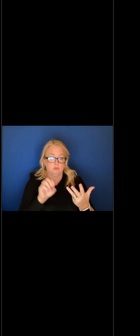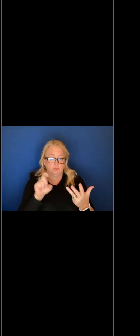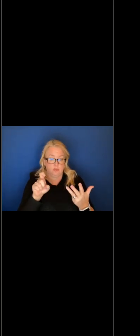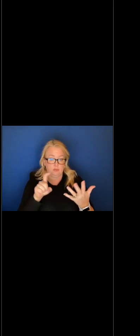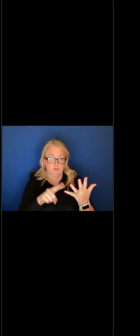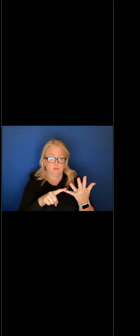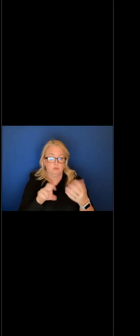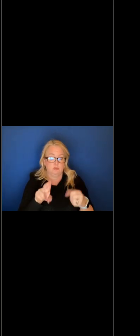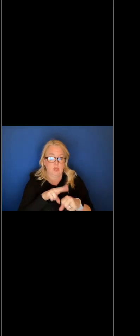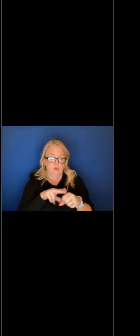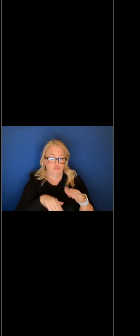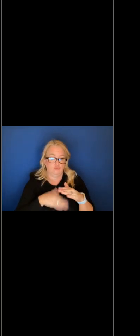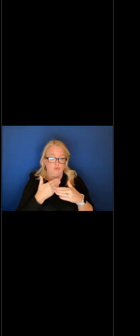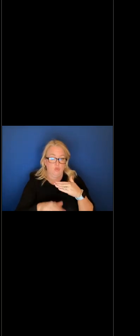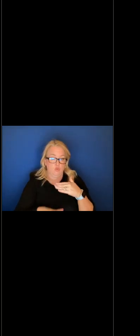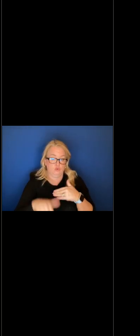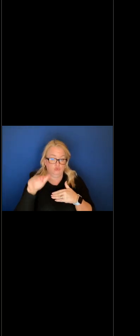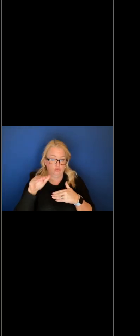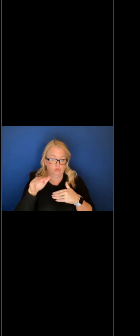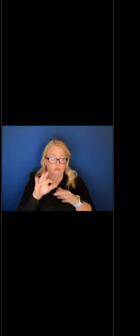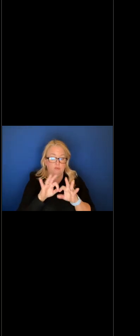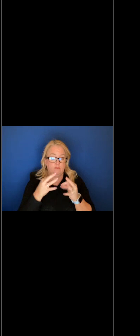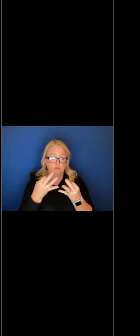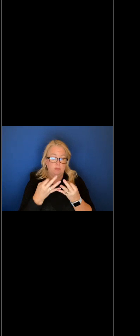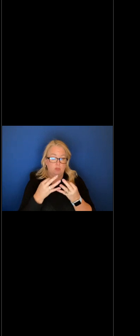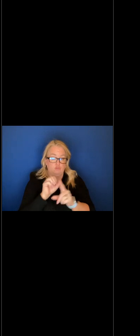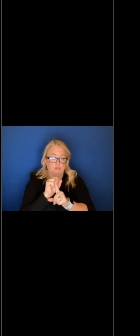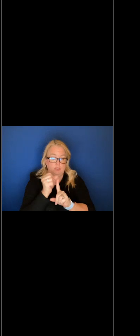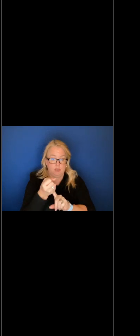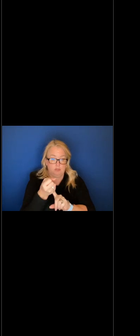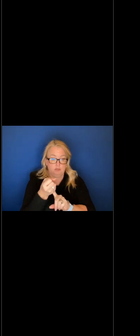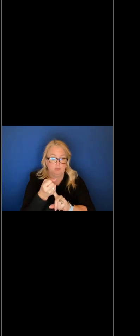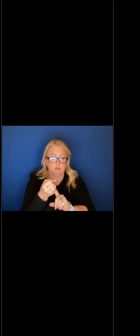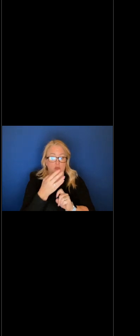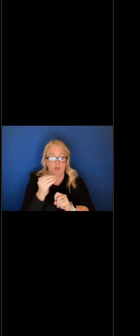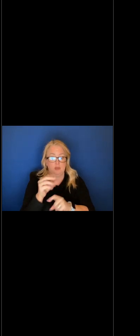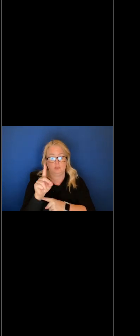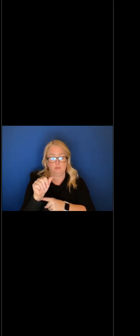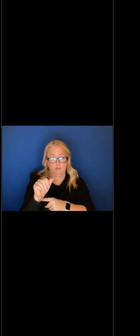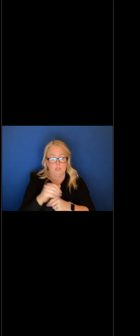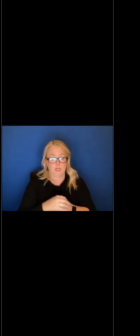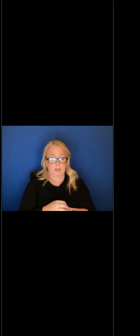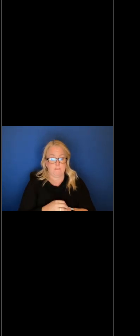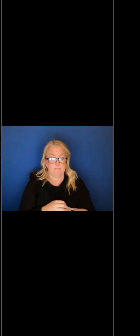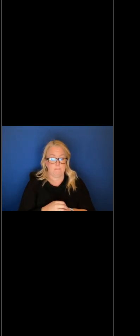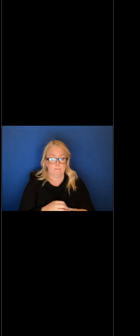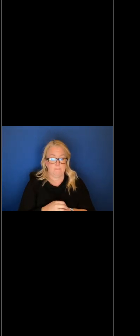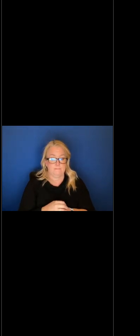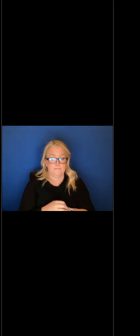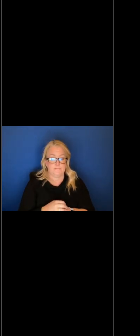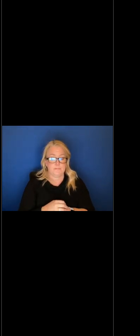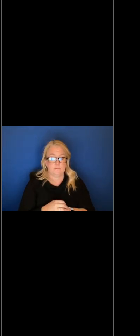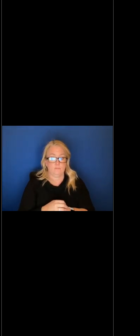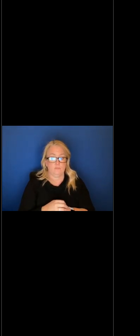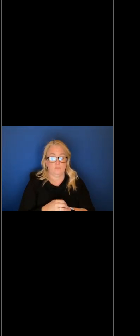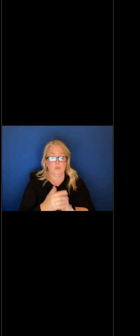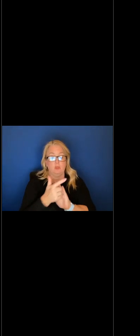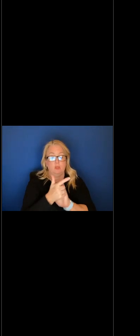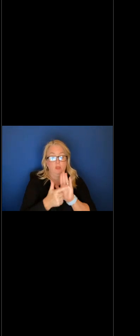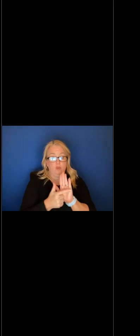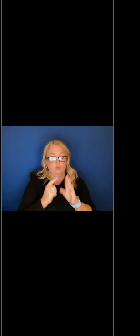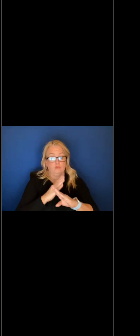sex, national origin, familial status, and disability. The